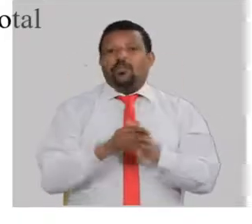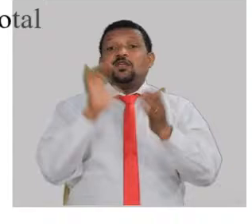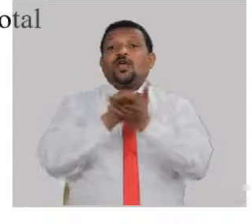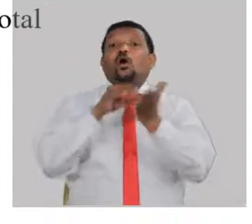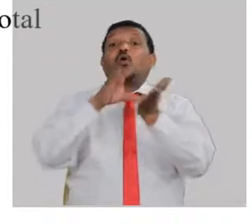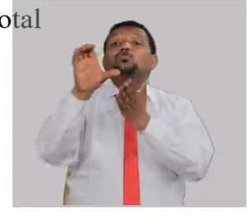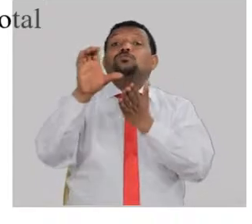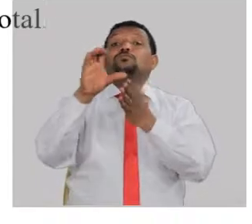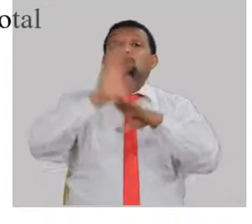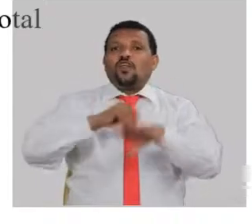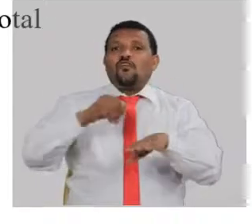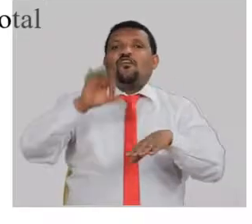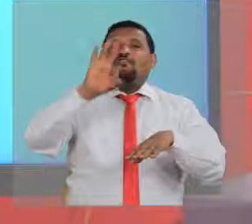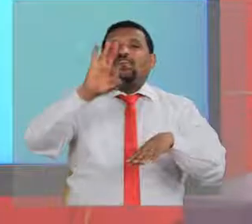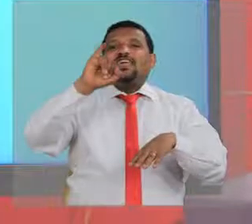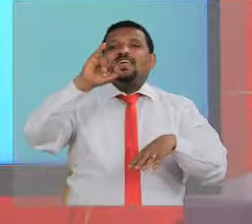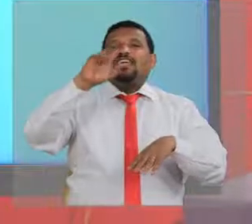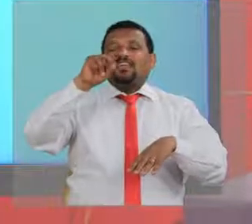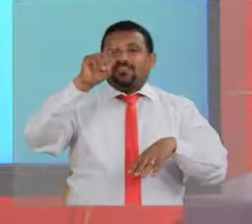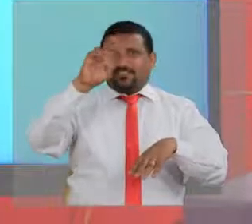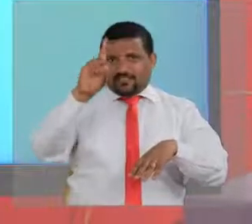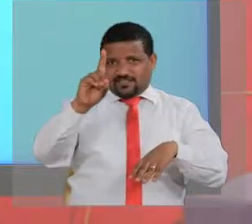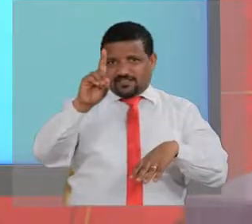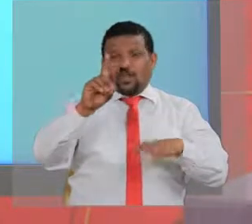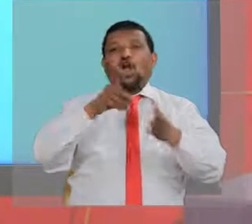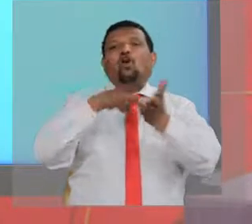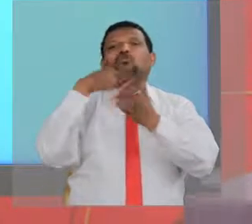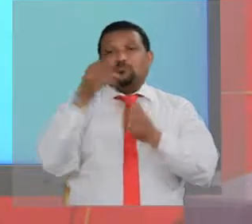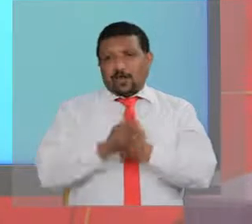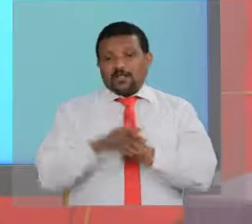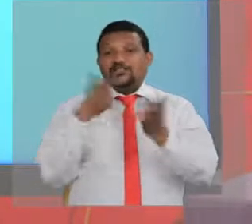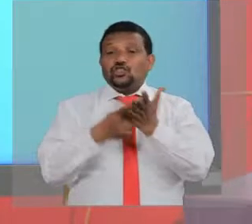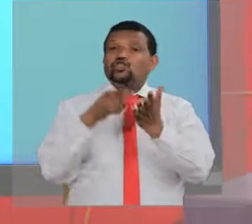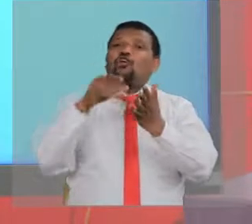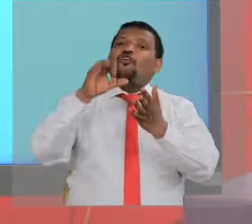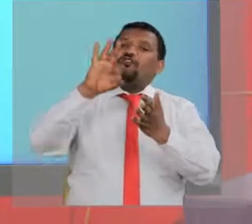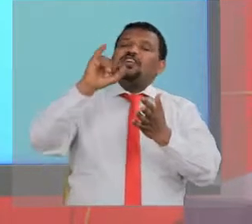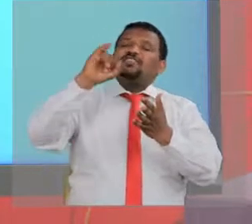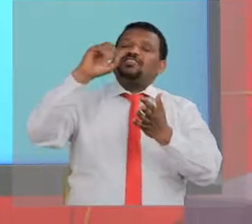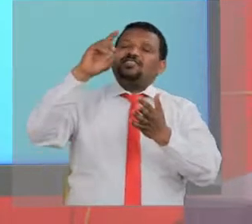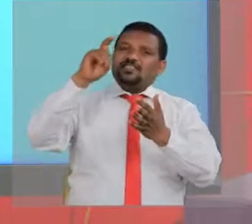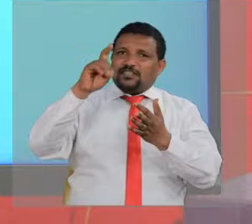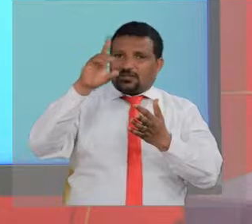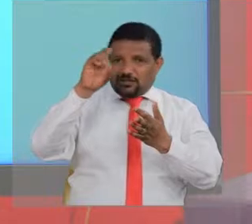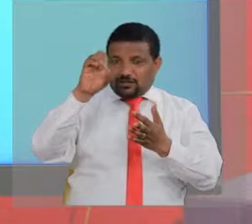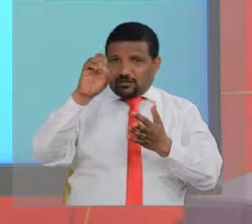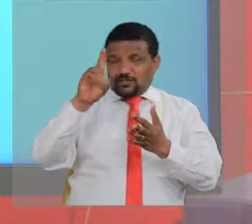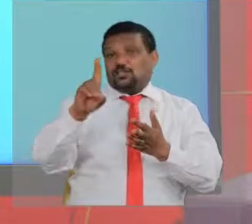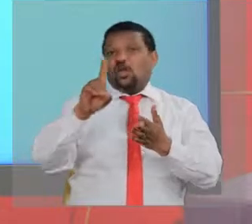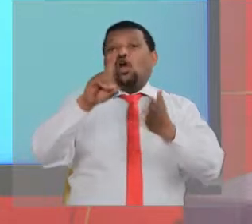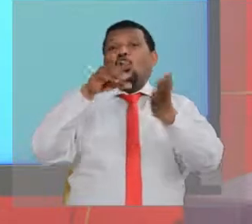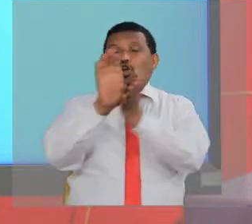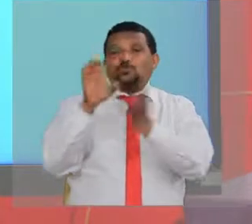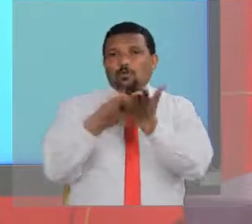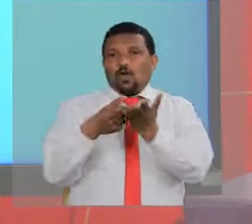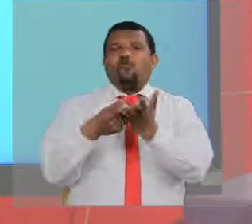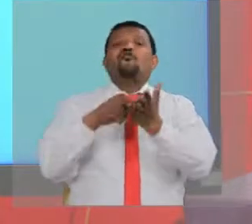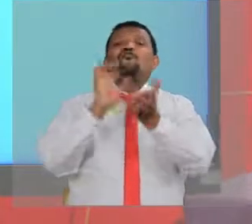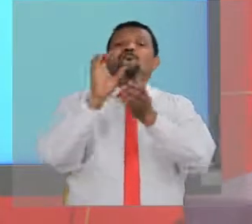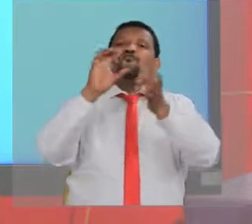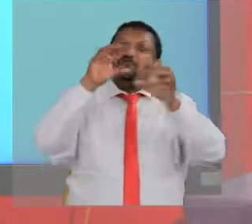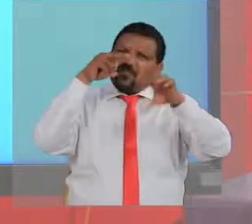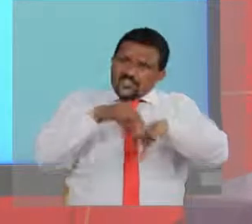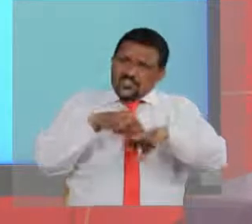cost is considered as fixed cost. And these fixed costs are the costs of fixed inputs, such as